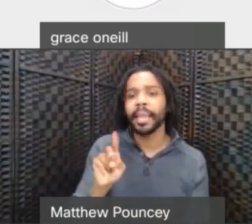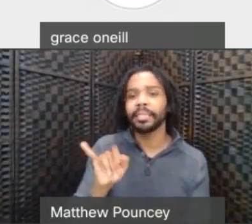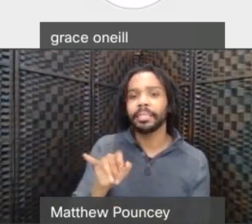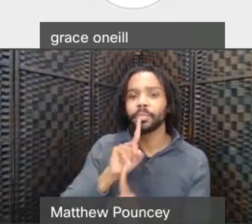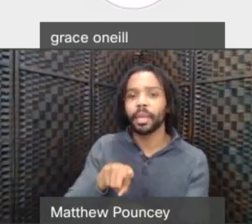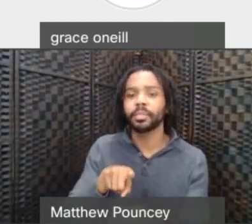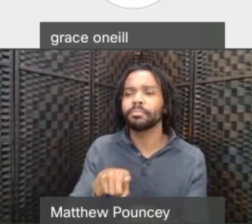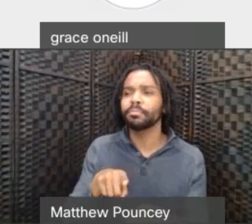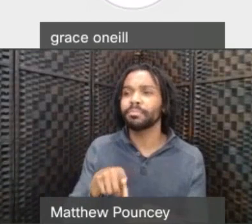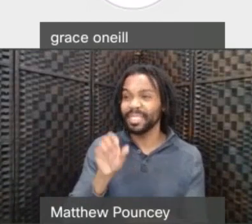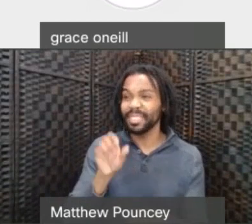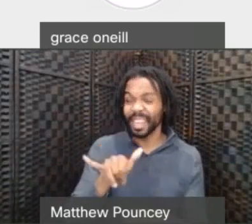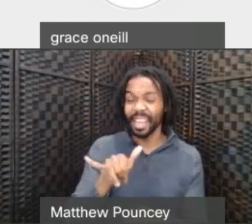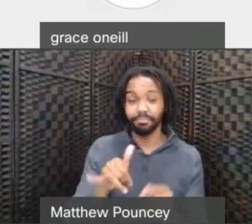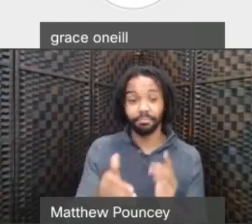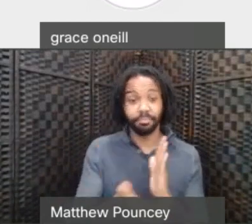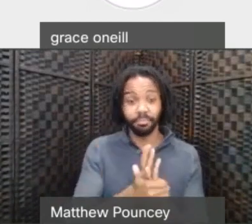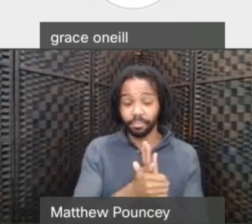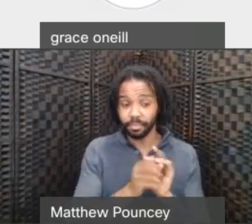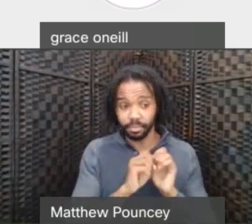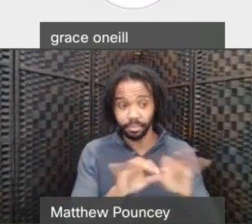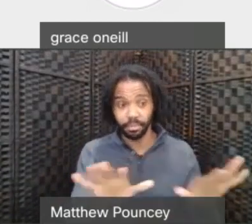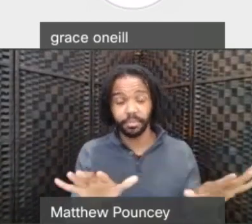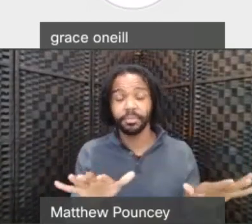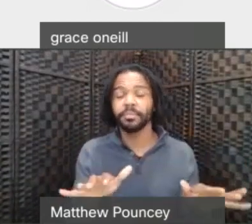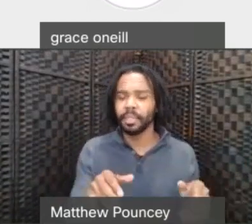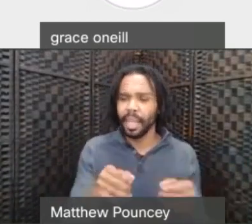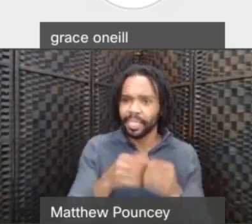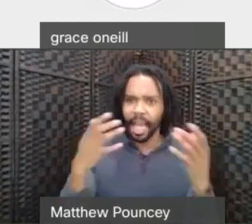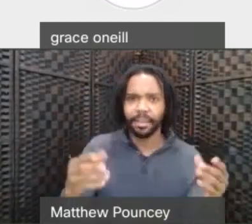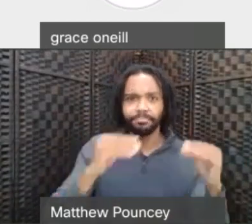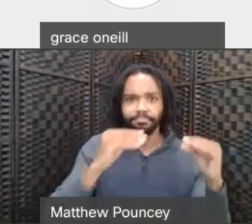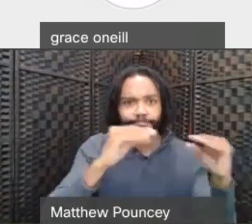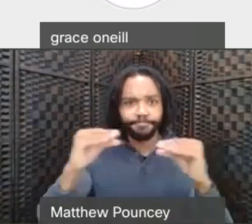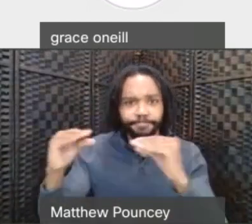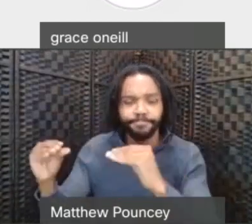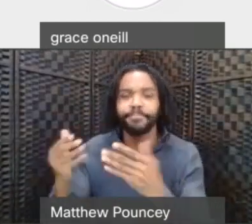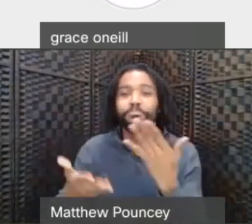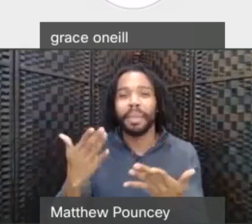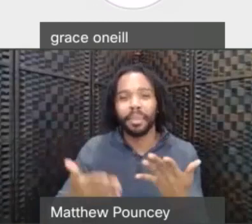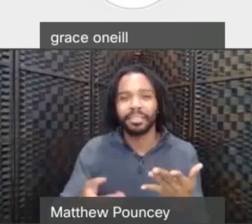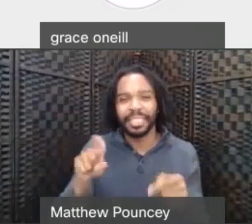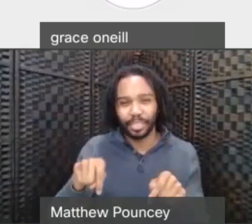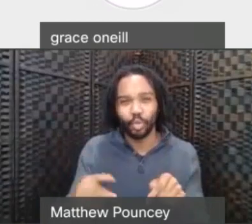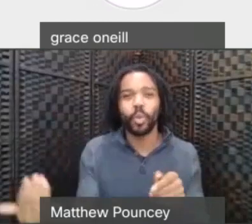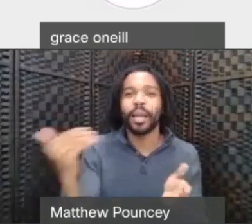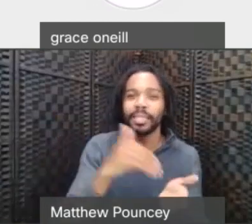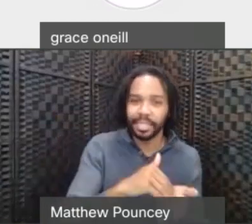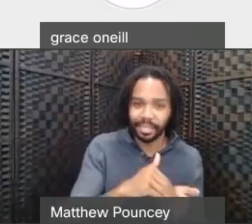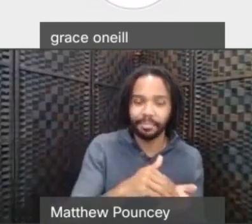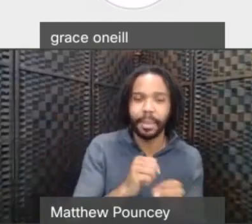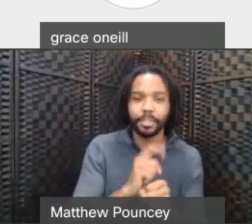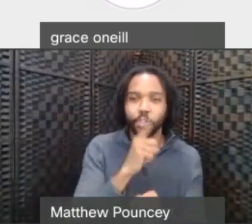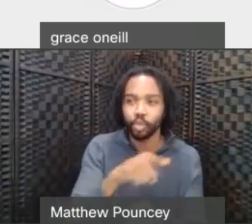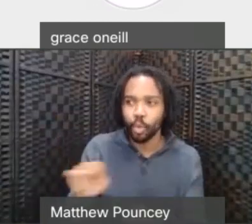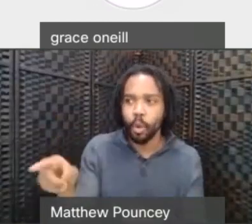to do that once again, Winslow, just to make sure that everyone's aware. Now, keeping in mind, if